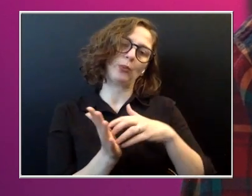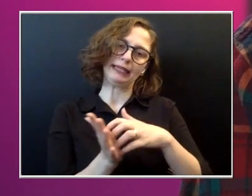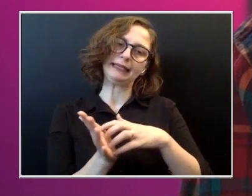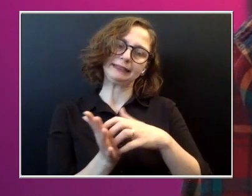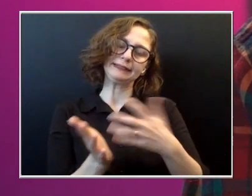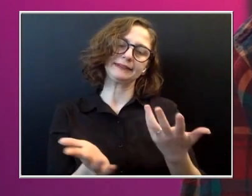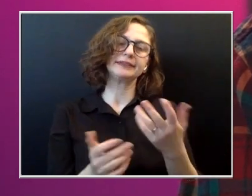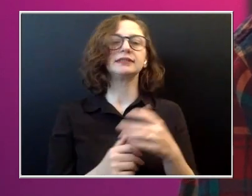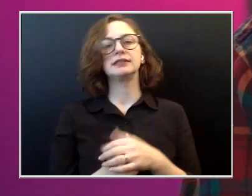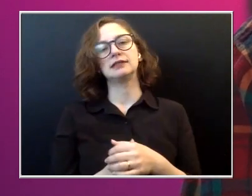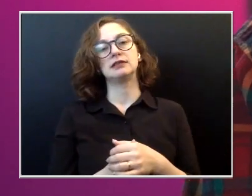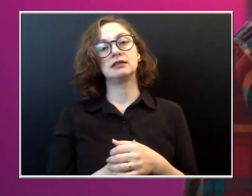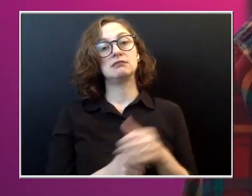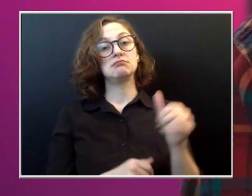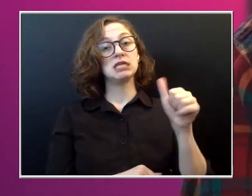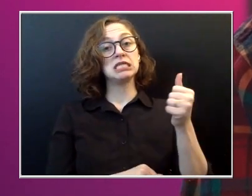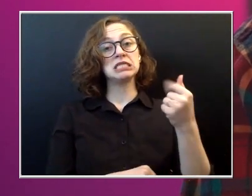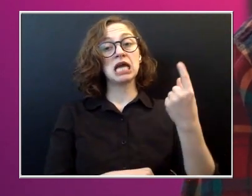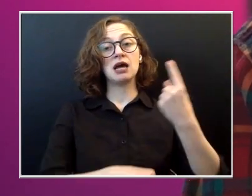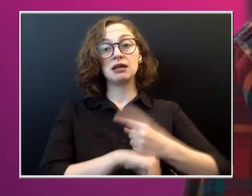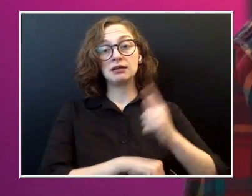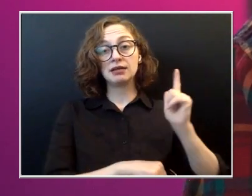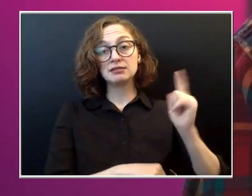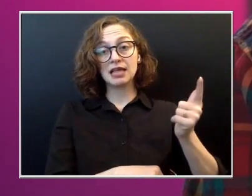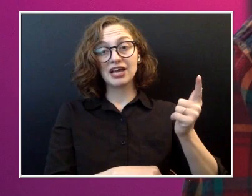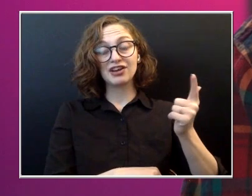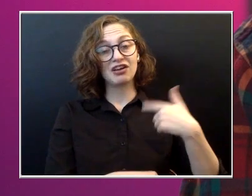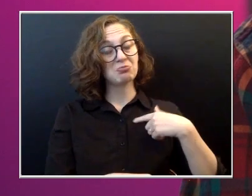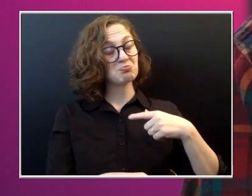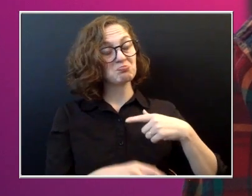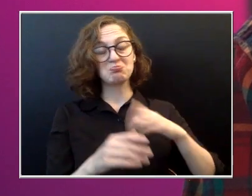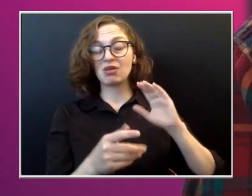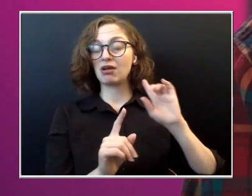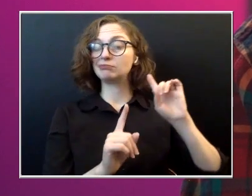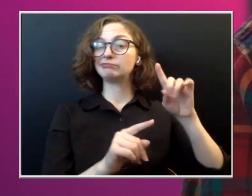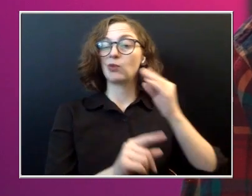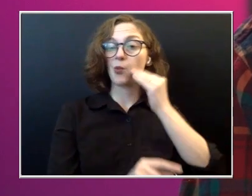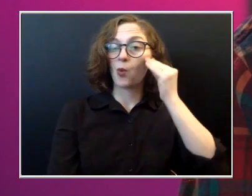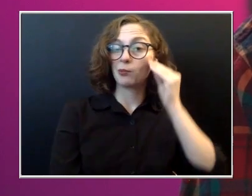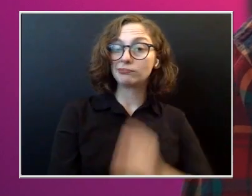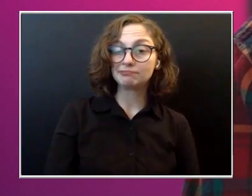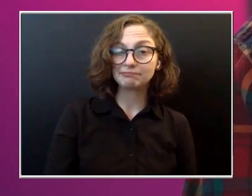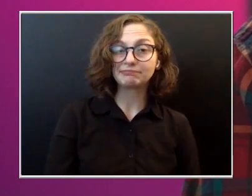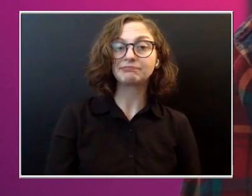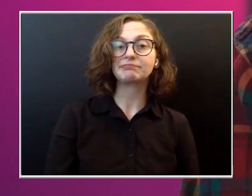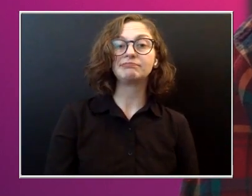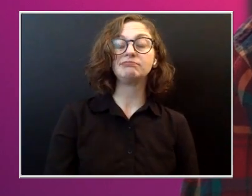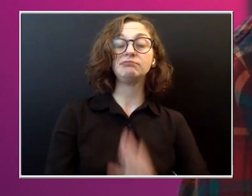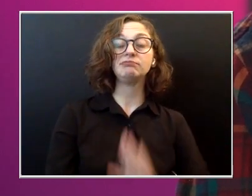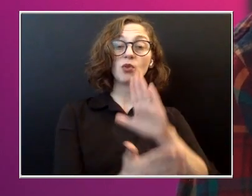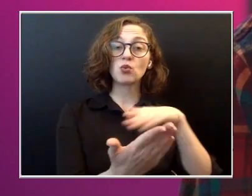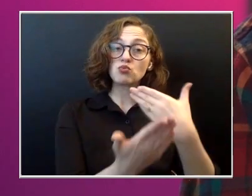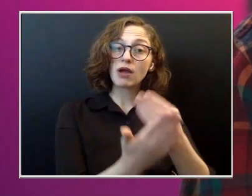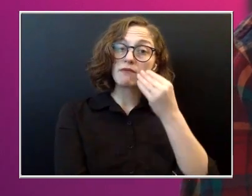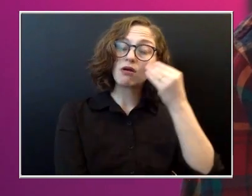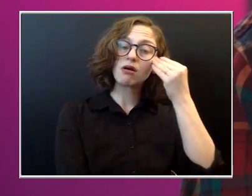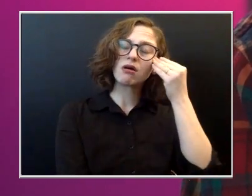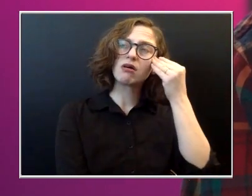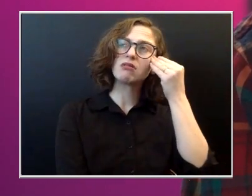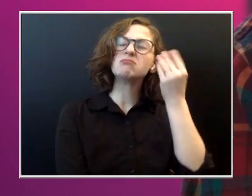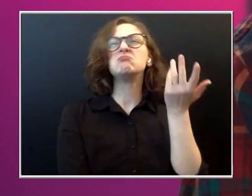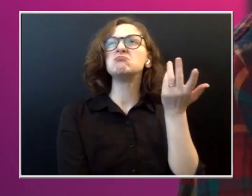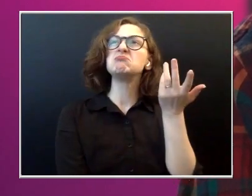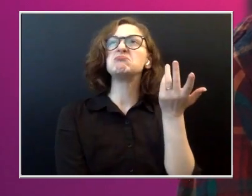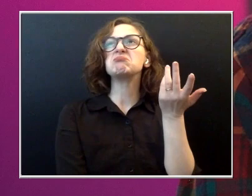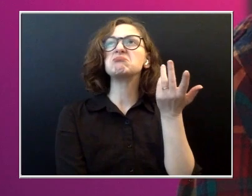10 days after the surgery they allowed me to go home, and when I got home, I would say the first week was just